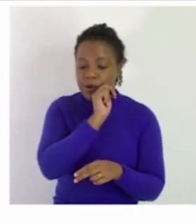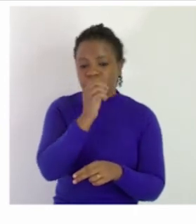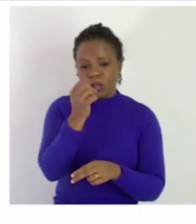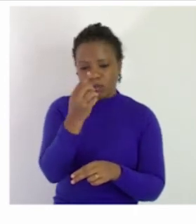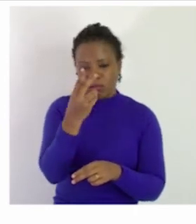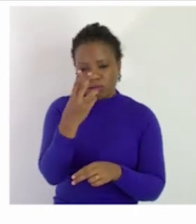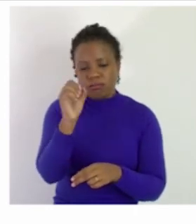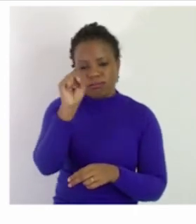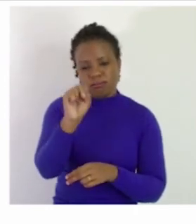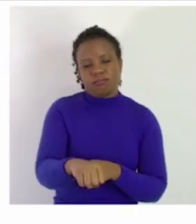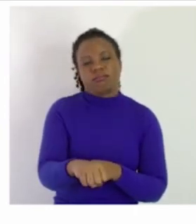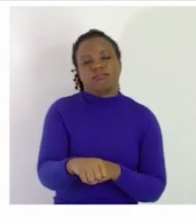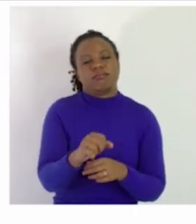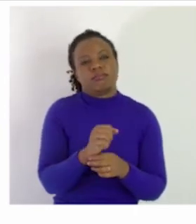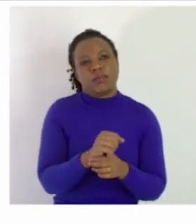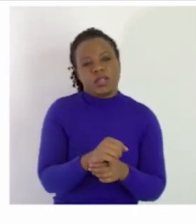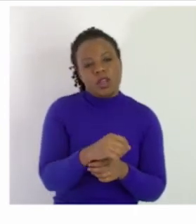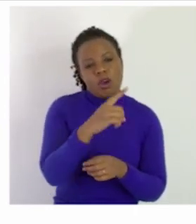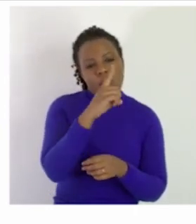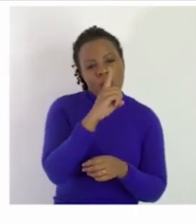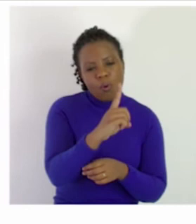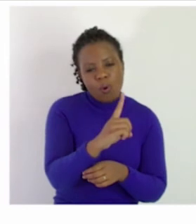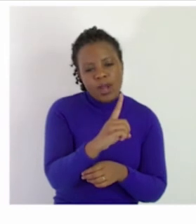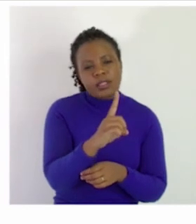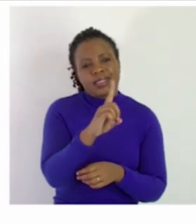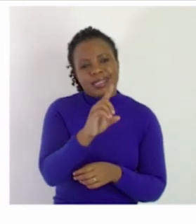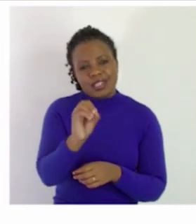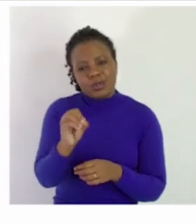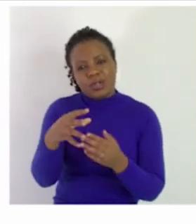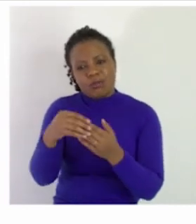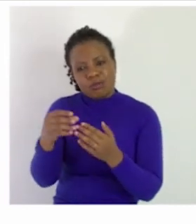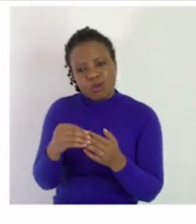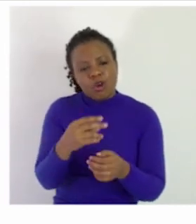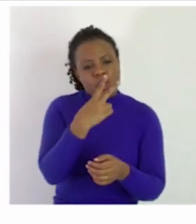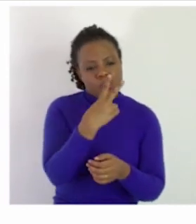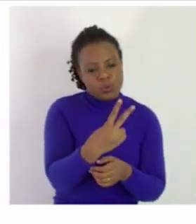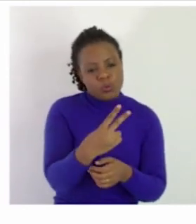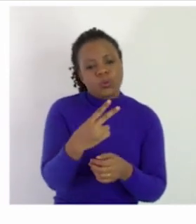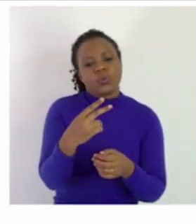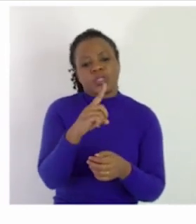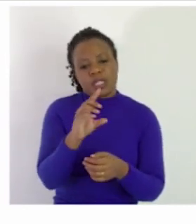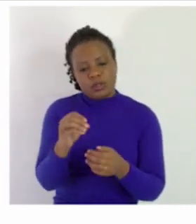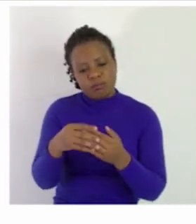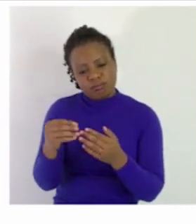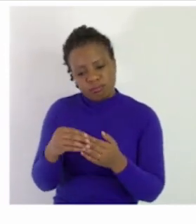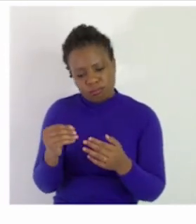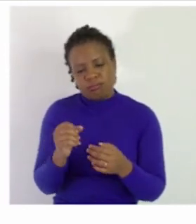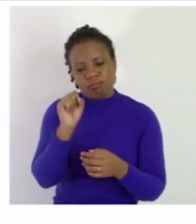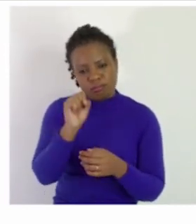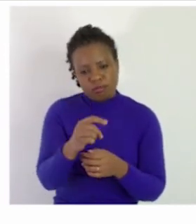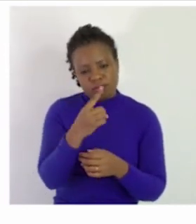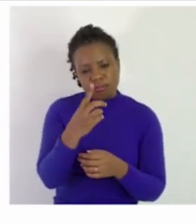A $10 note, 2 $10 notes, 3 $10 notes, 4 $10